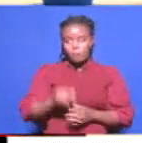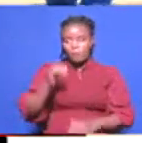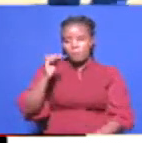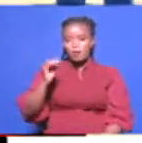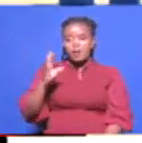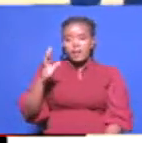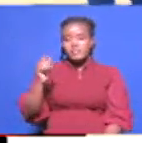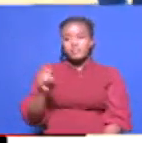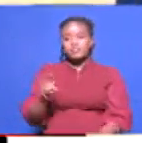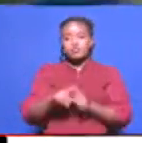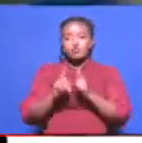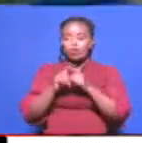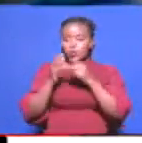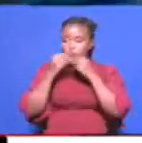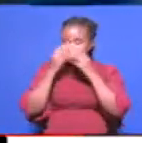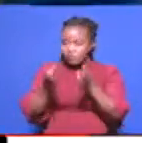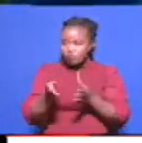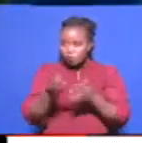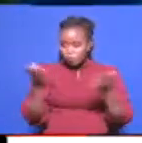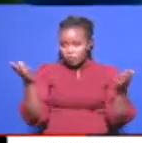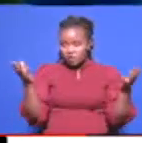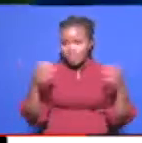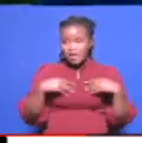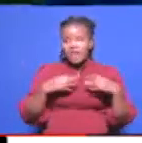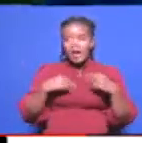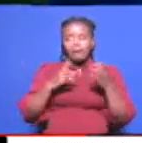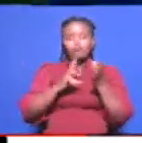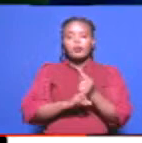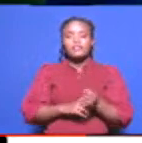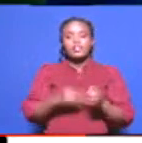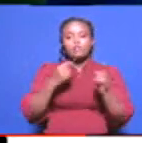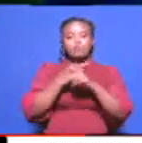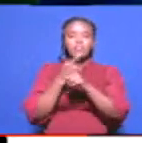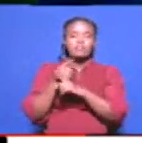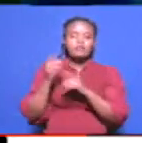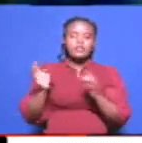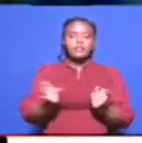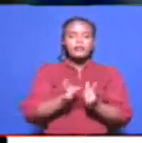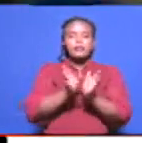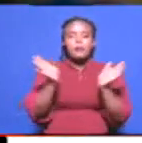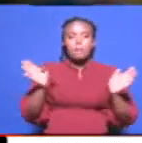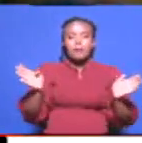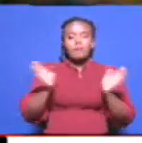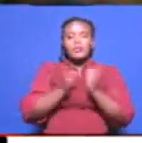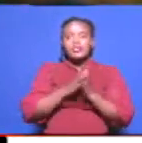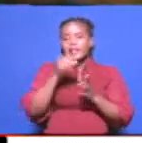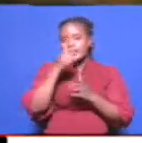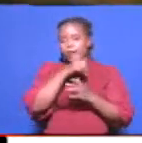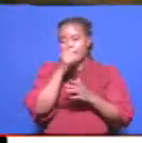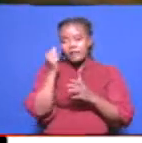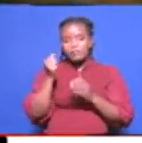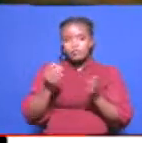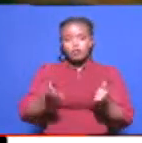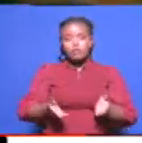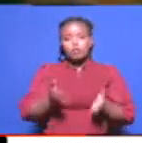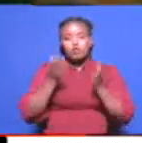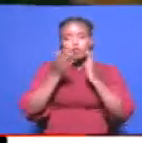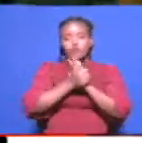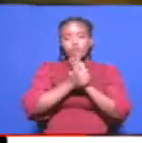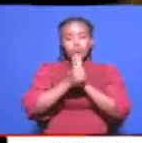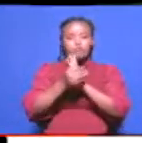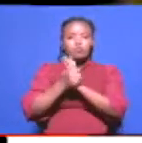the conference that it has partnered with various public and private sector players to enhance ICT skills of more than